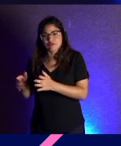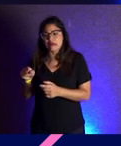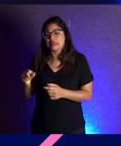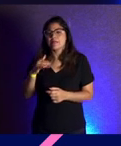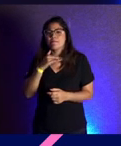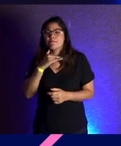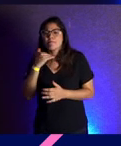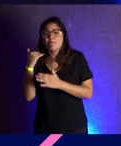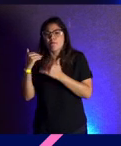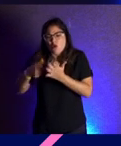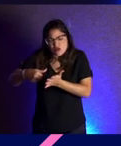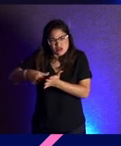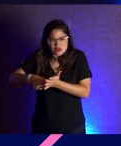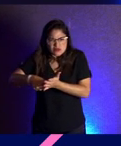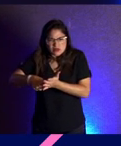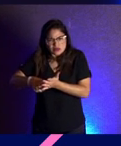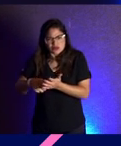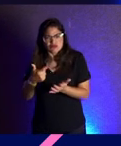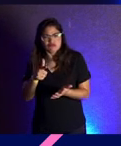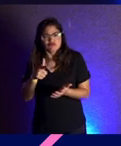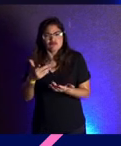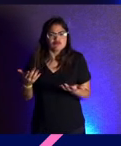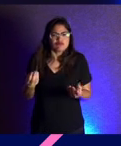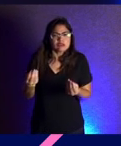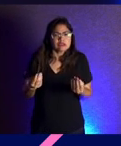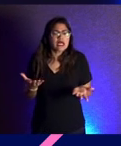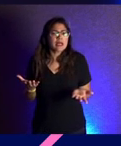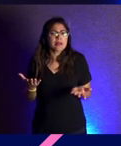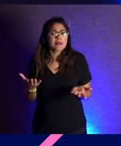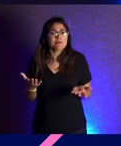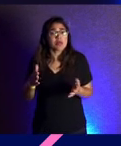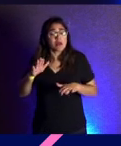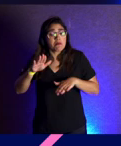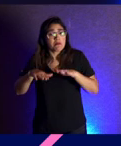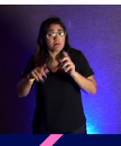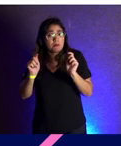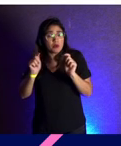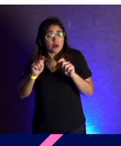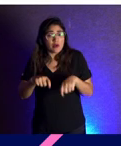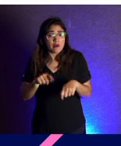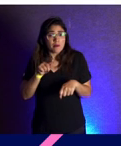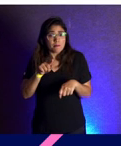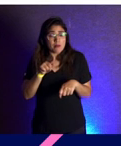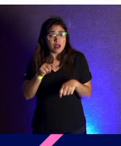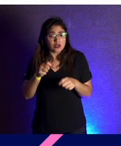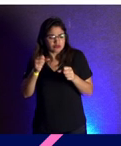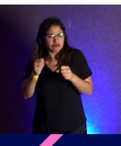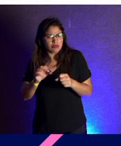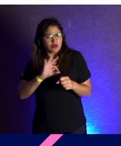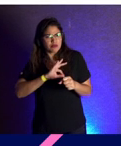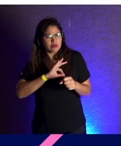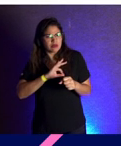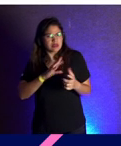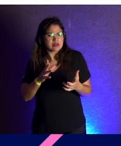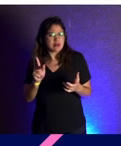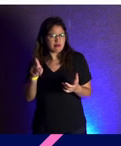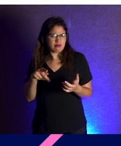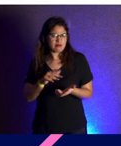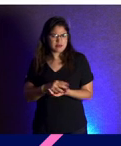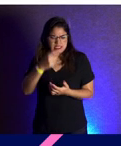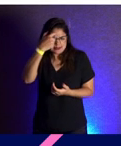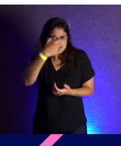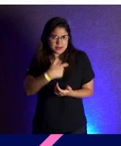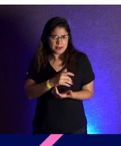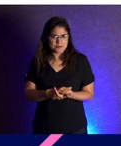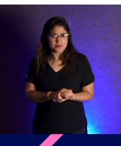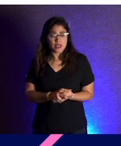but likely to be to credit. Why do we know? Because sometimes the police is in the process. We have been through this stuff. They just put a teacher's offer before